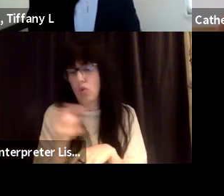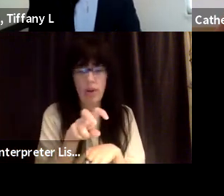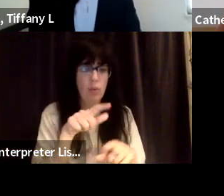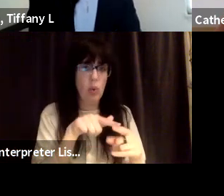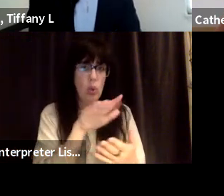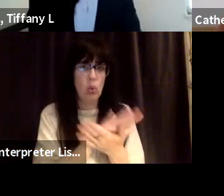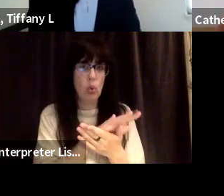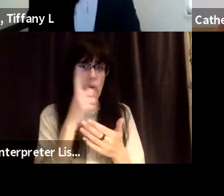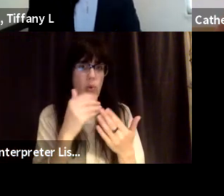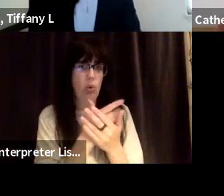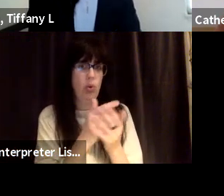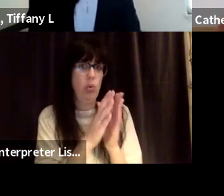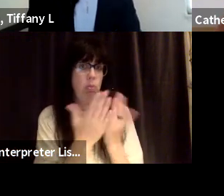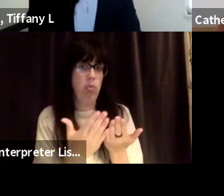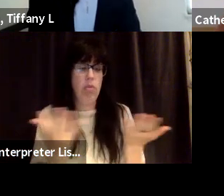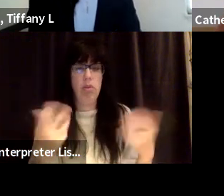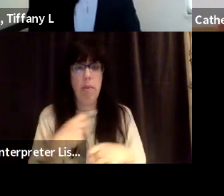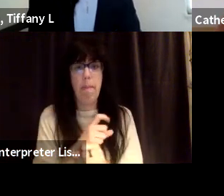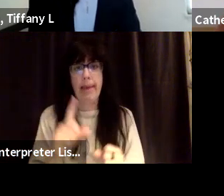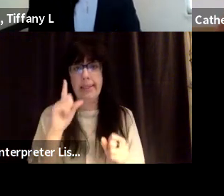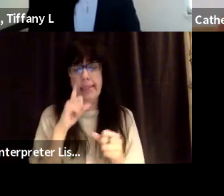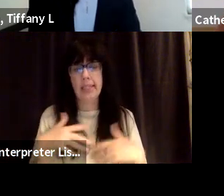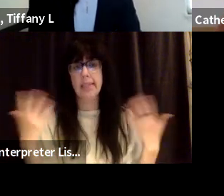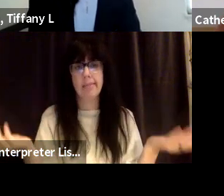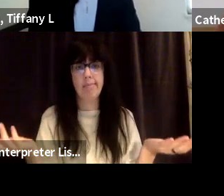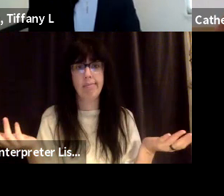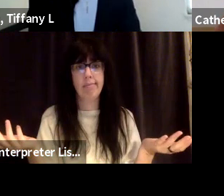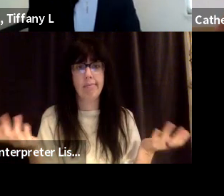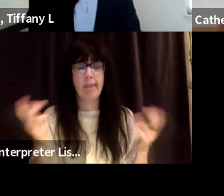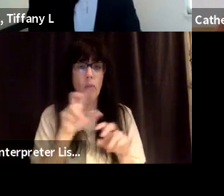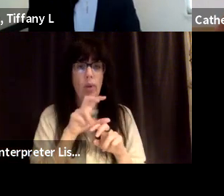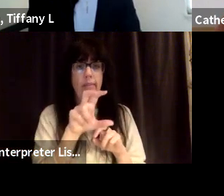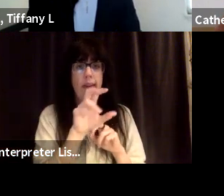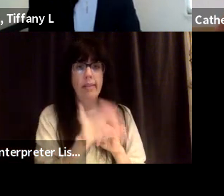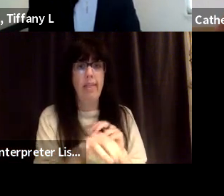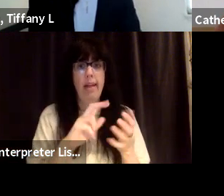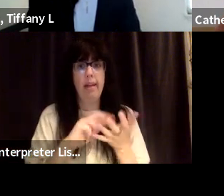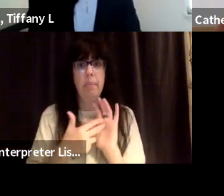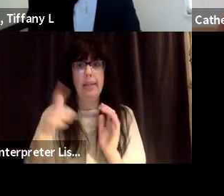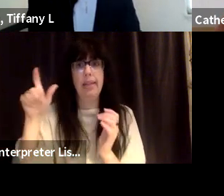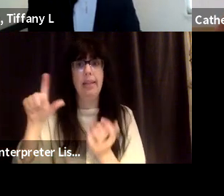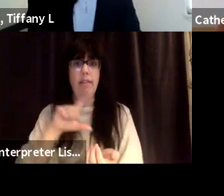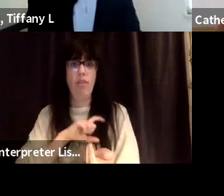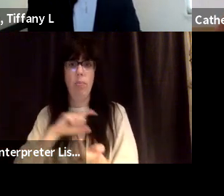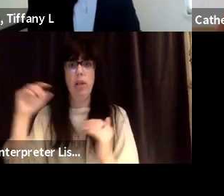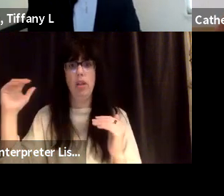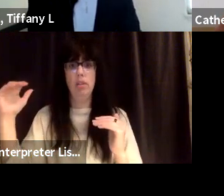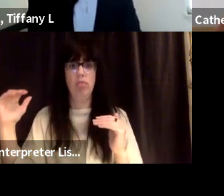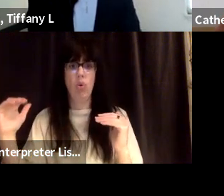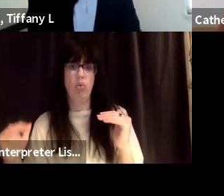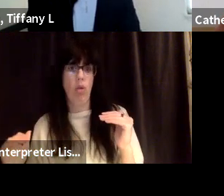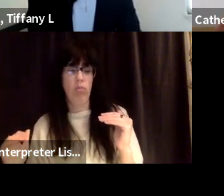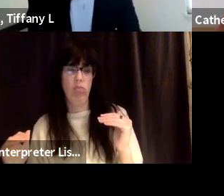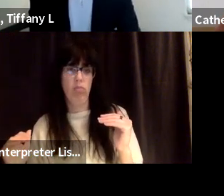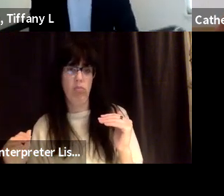it makes sense to me. Because again, if we invest in these things, the need for police goes down. But what I would do,